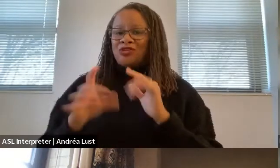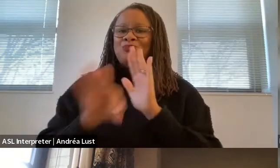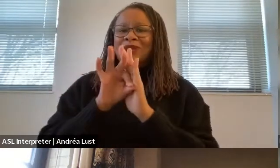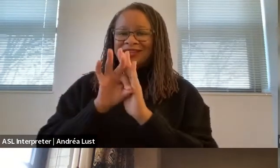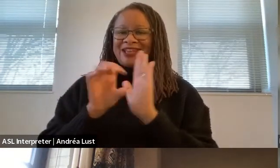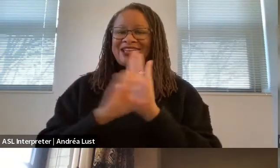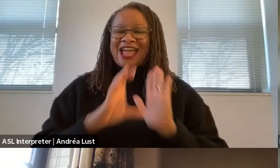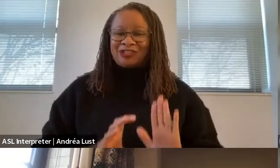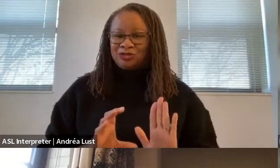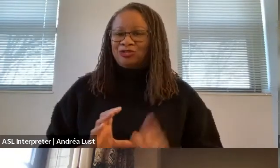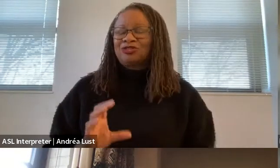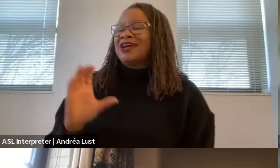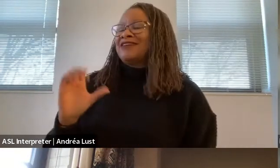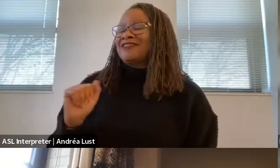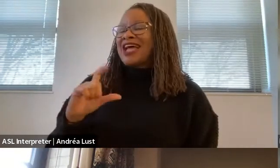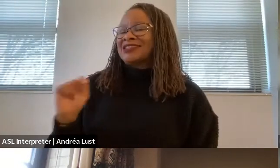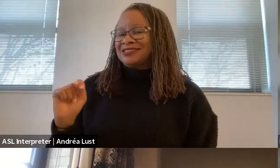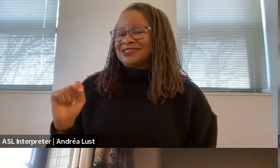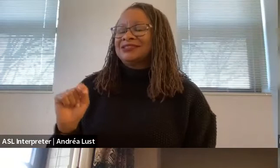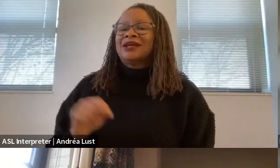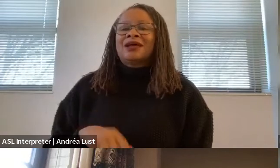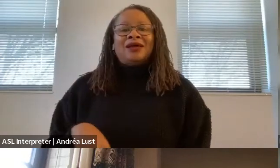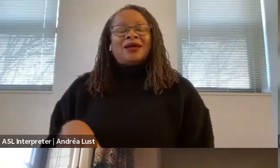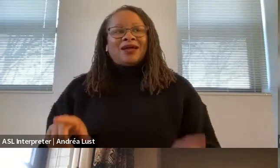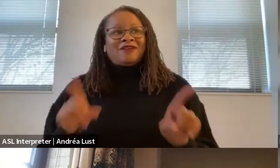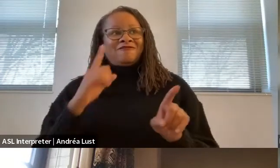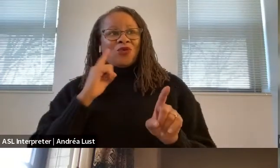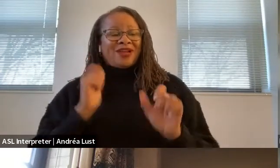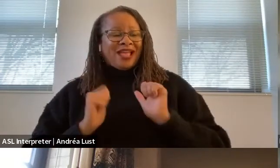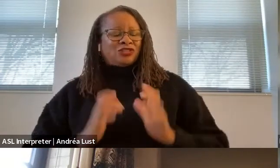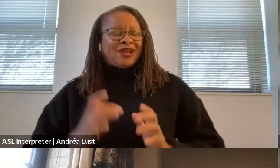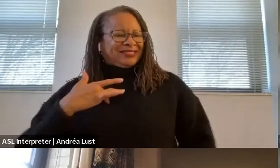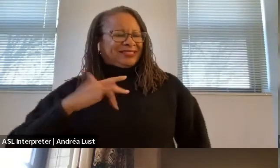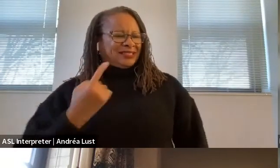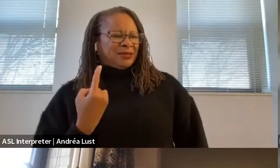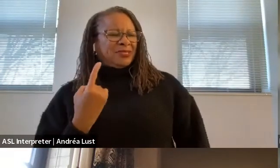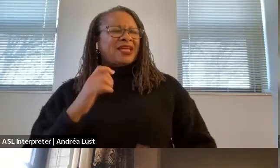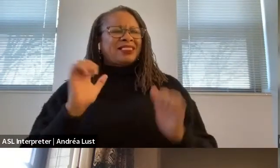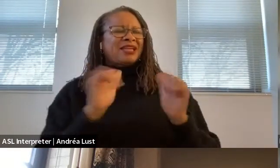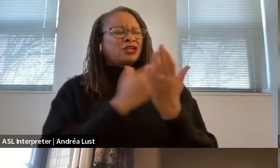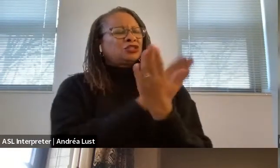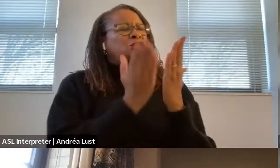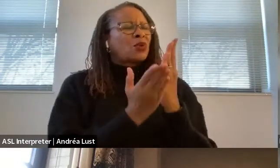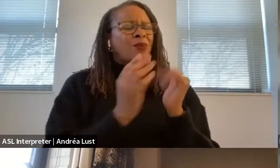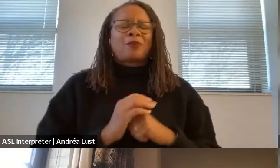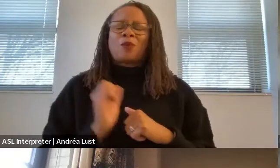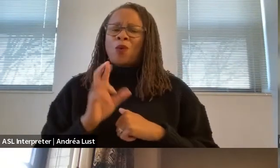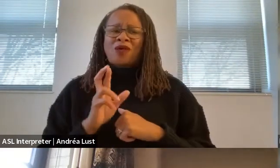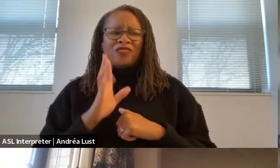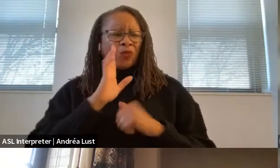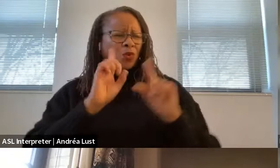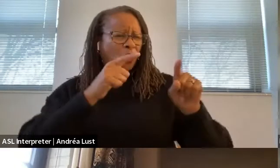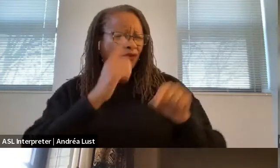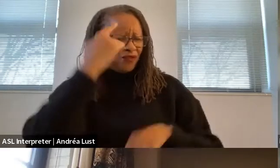for an actor because I sense something like a scope of where they're going to go for,